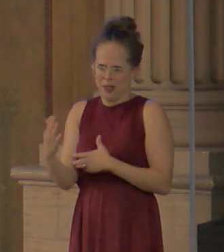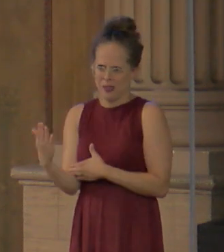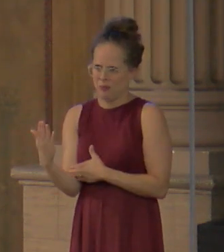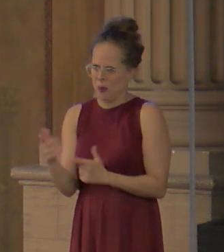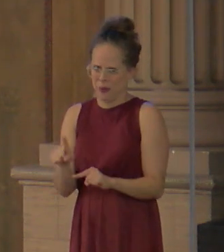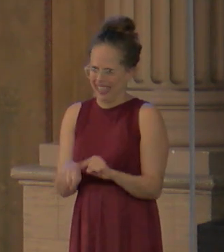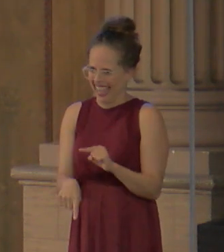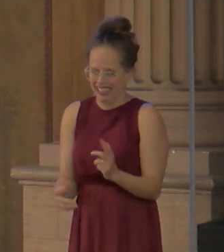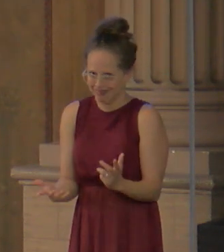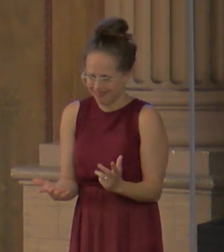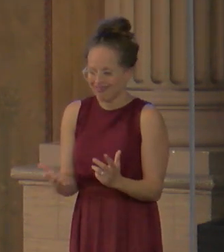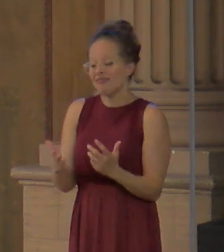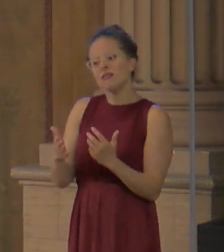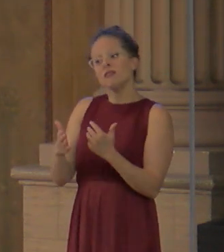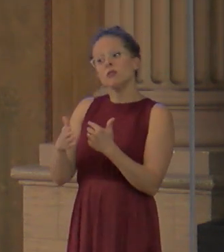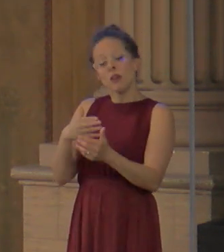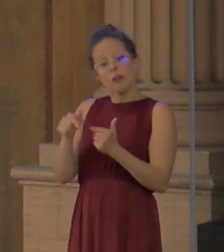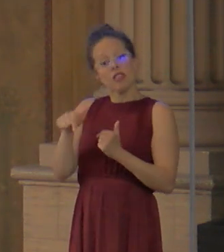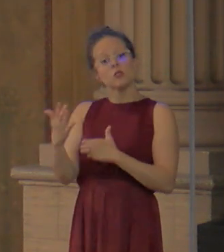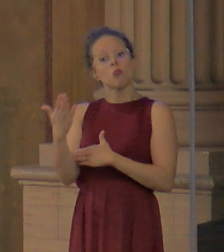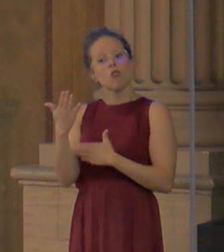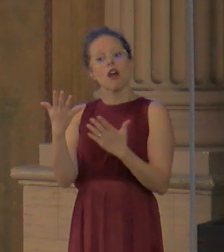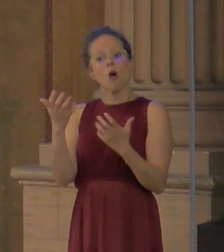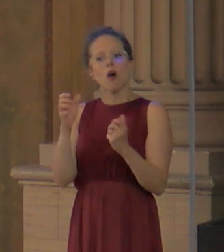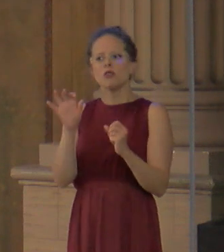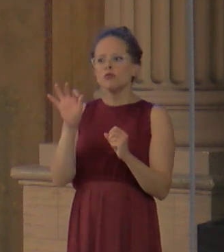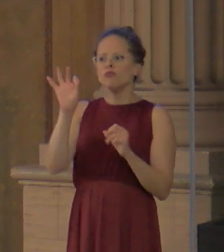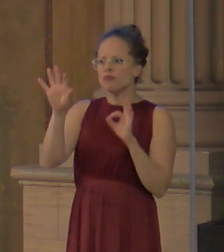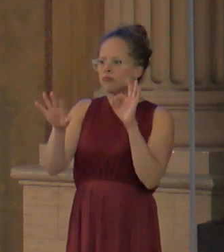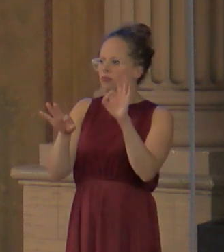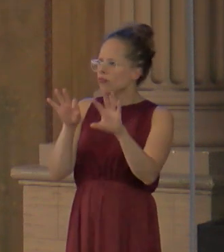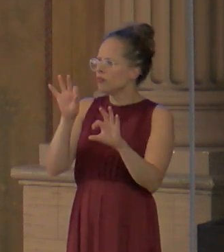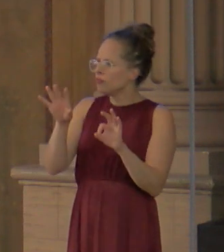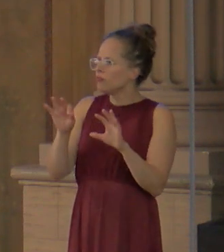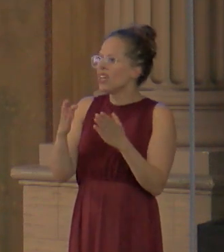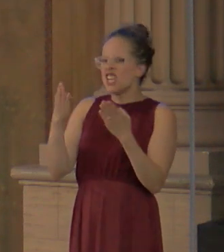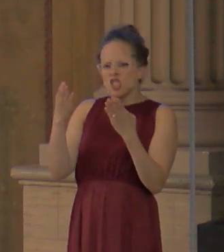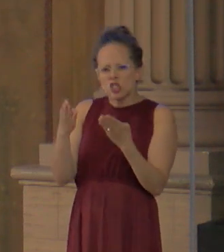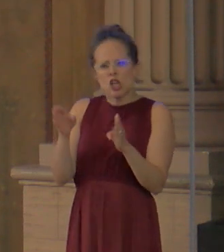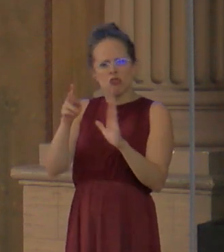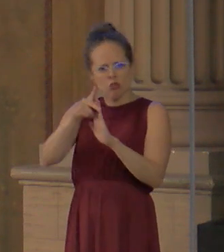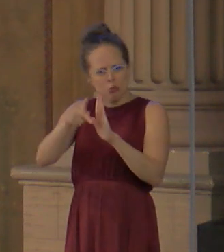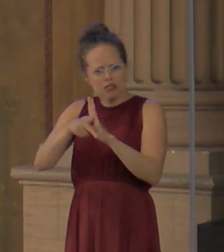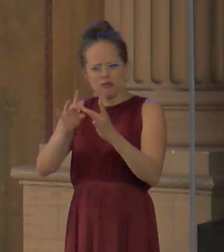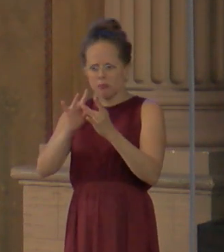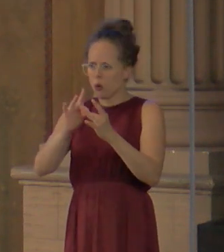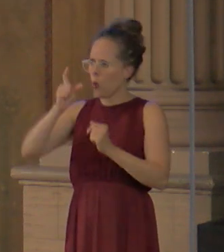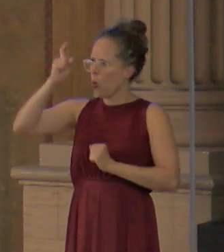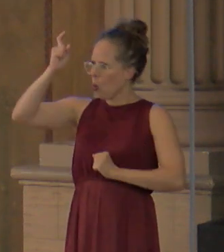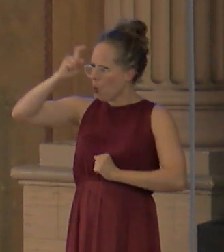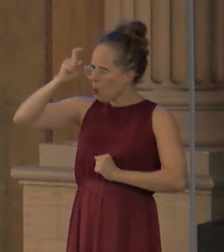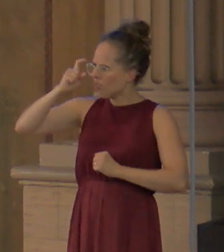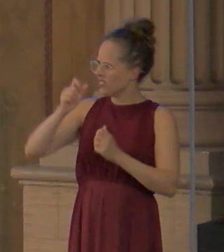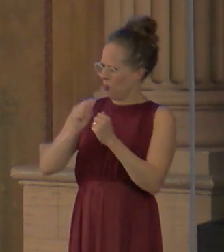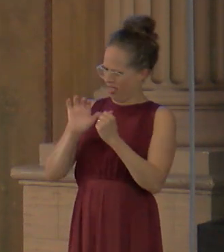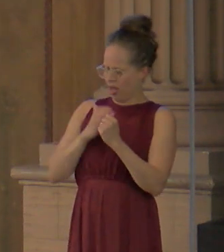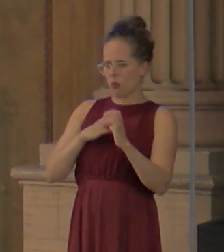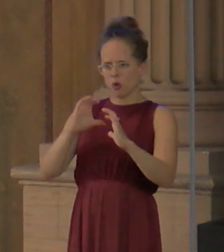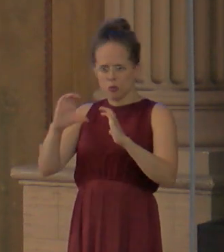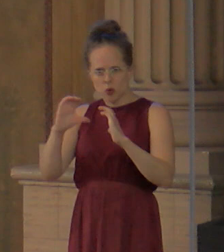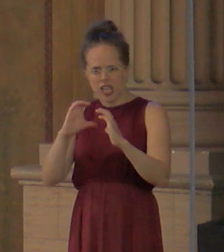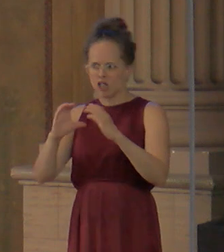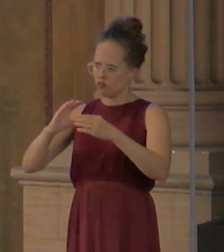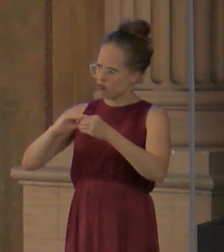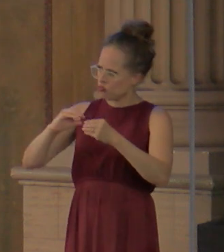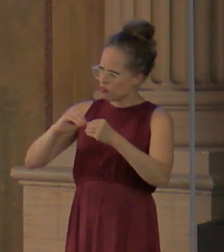even next. So what I want to do this morning is just point out some general principles about wisdom in our speech, wisdom in our communication.